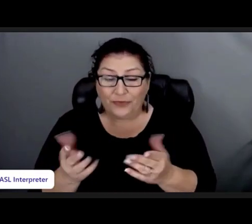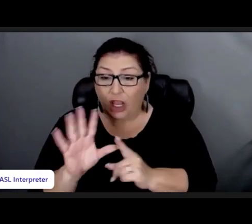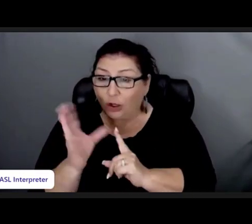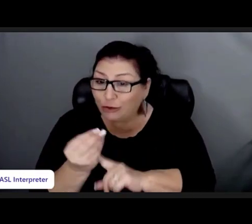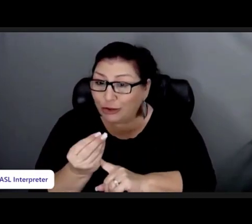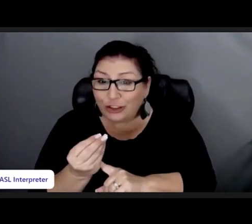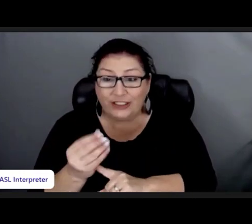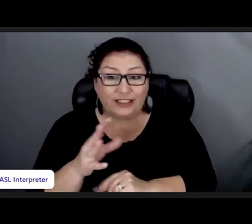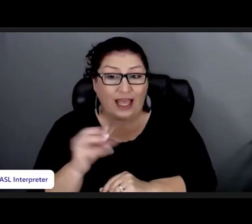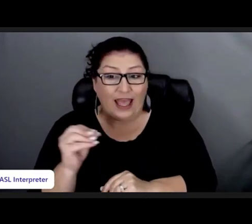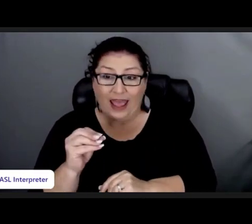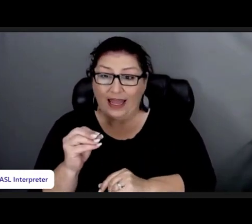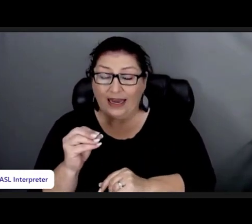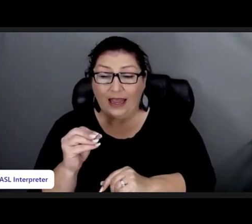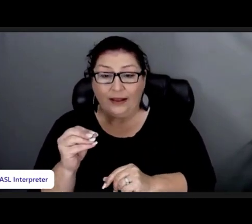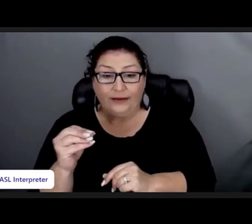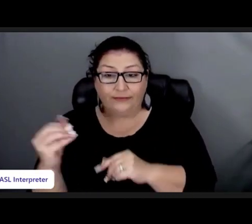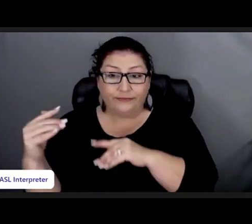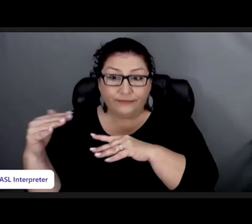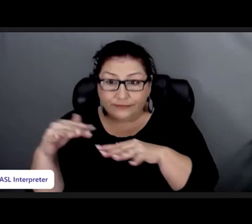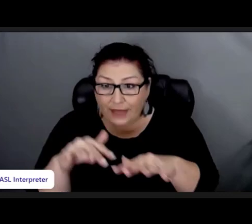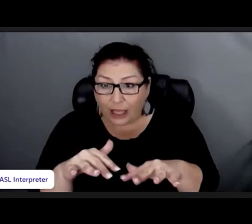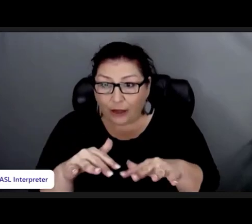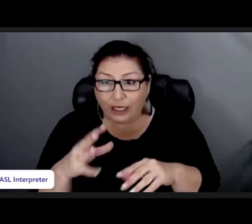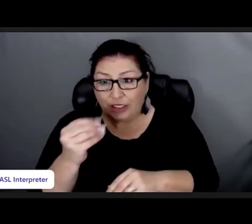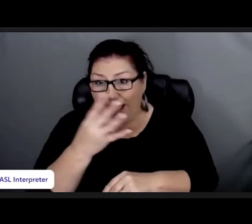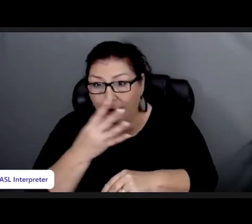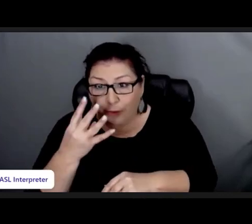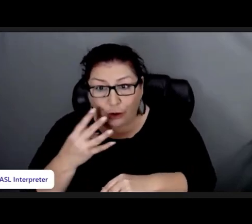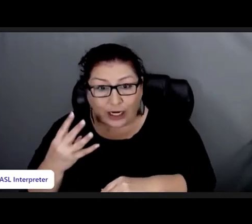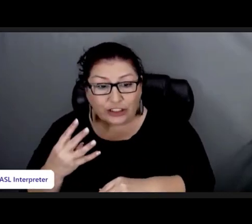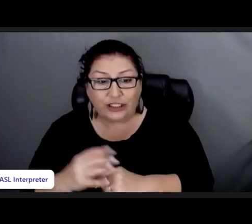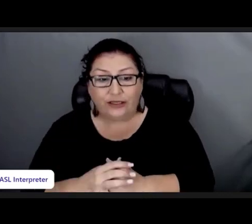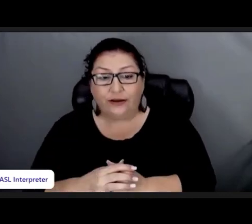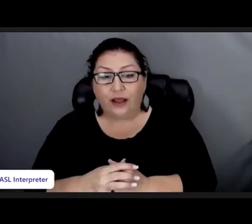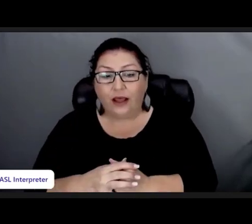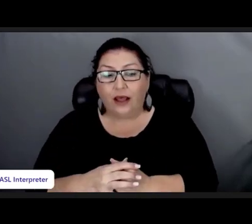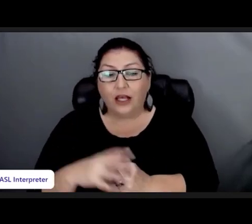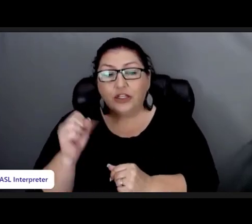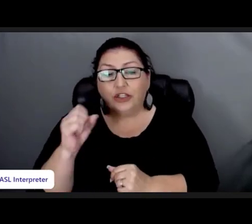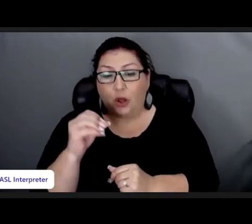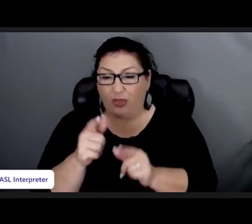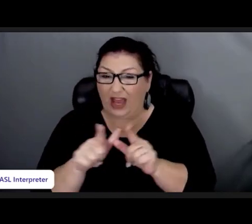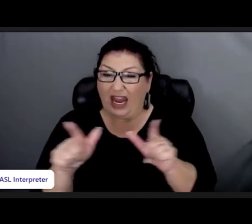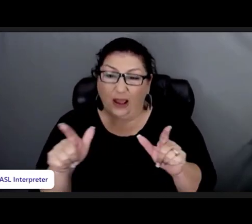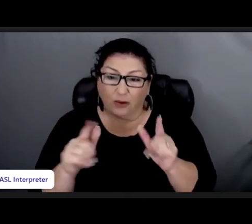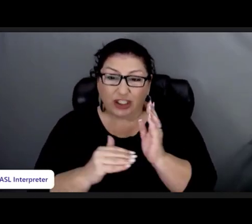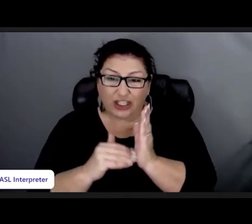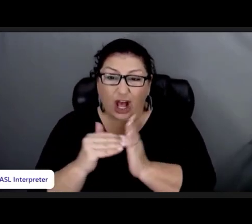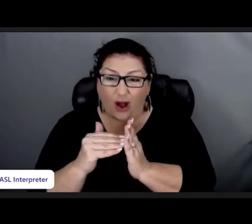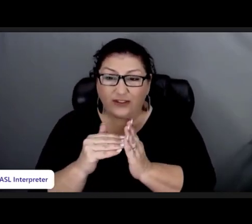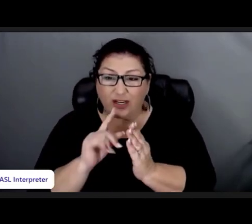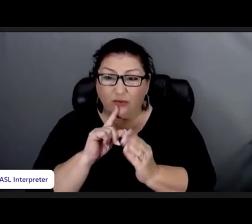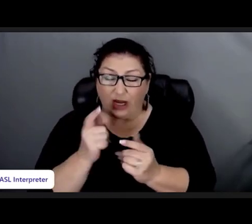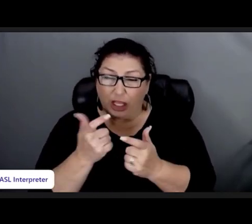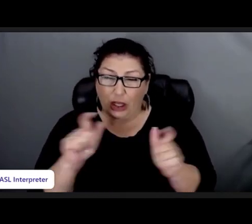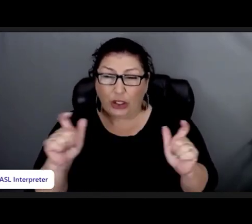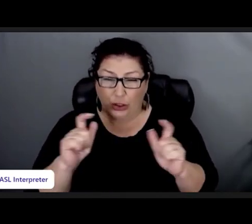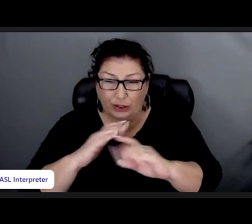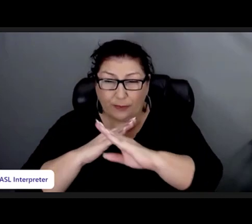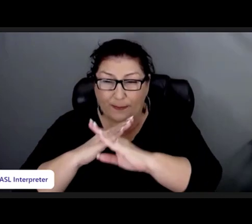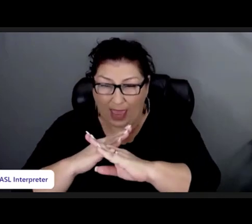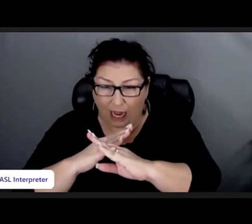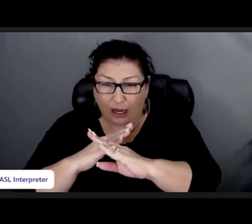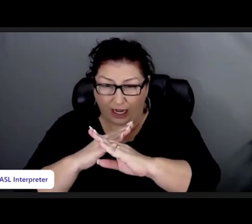cultures and migration and immigration. Um, and the language is often a huge barrier in feeling that